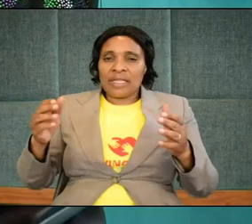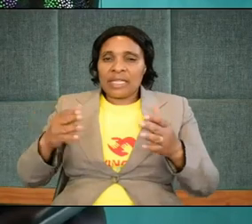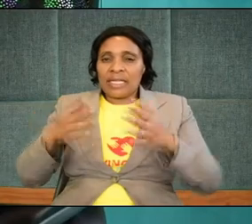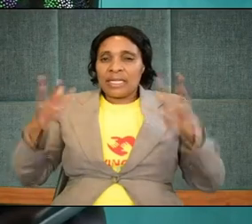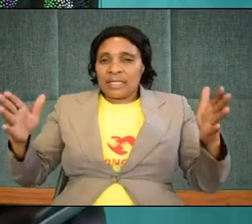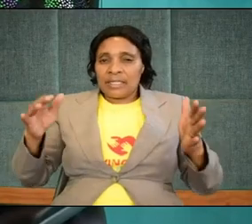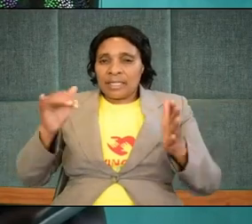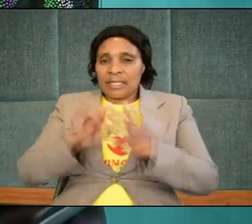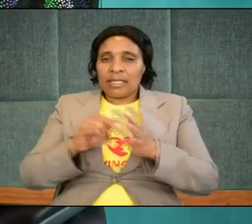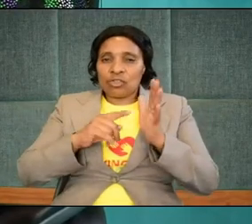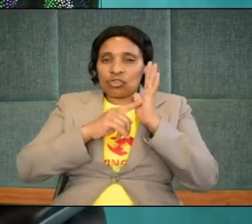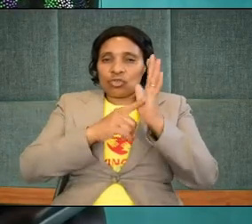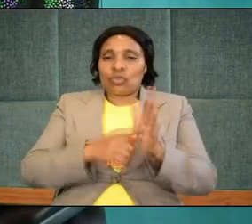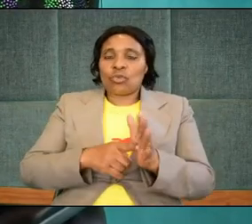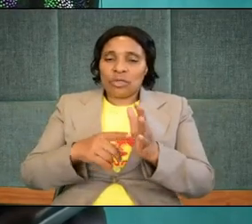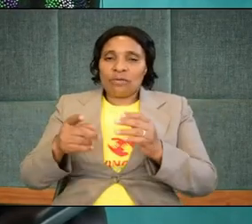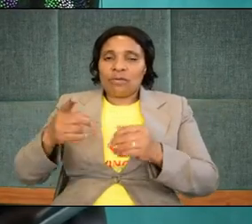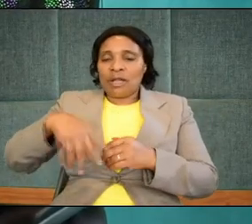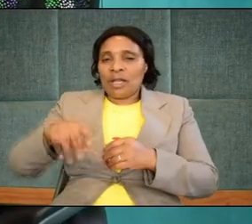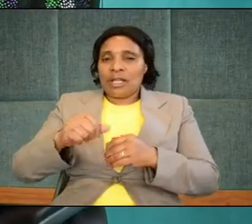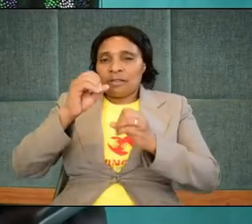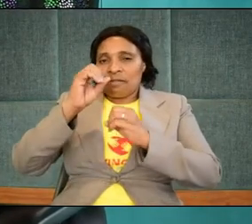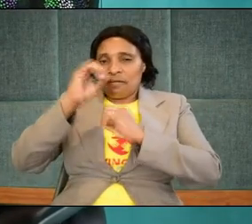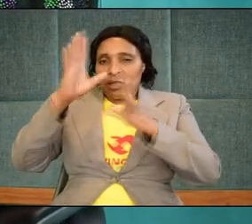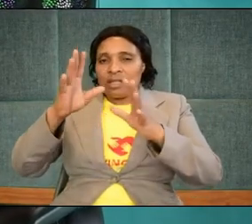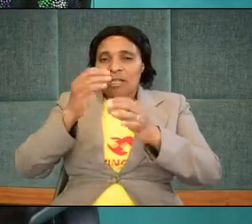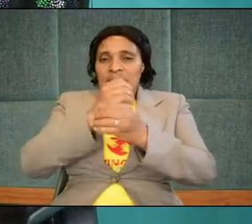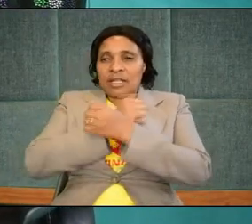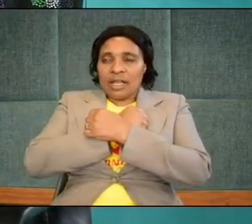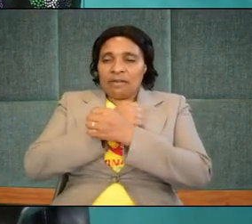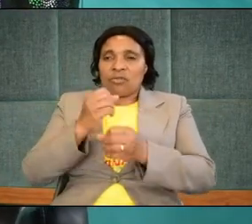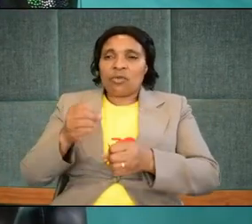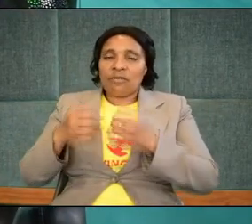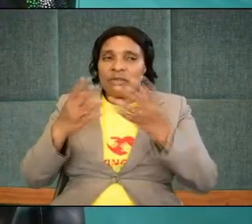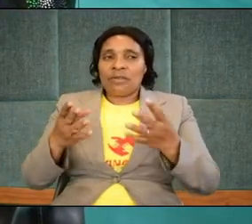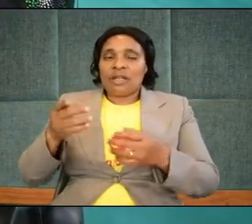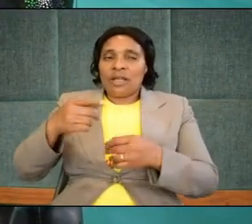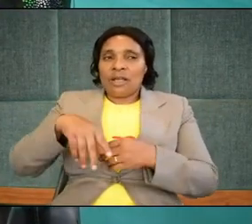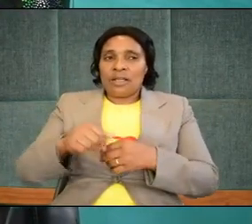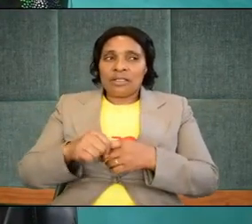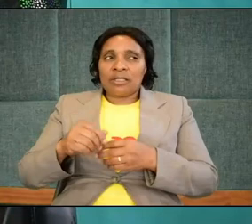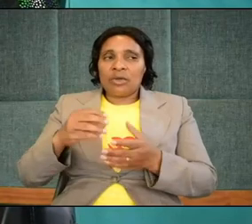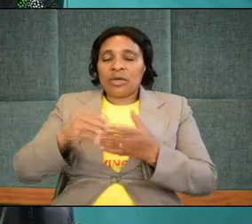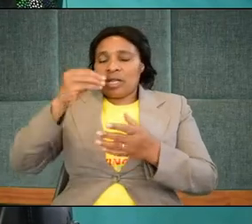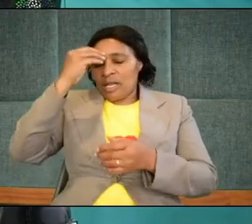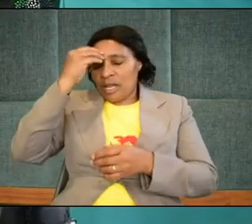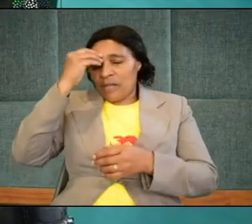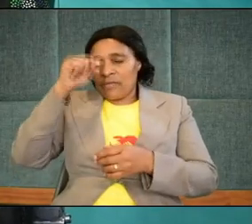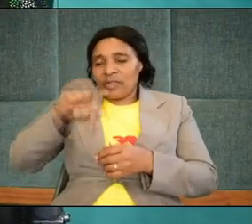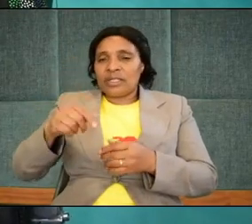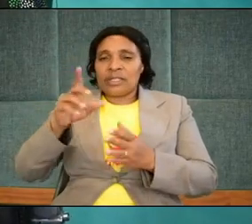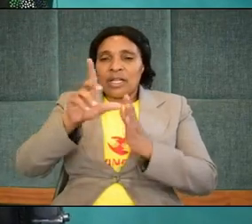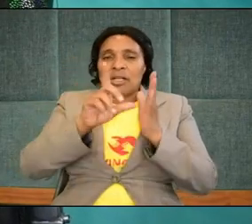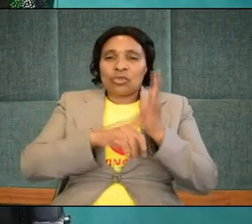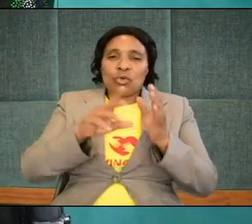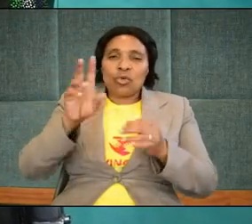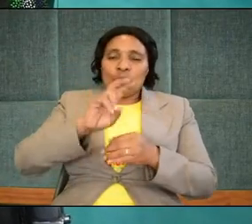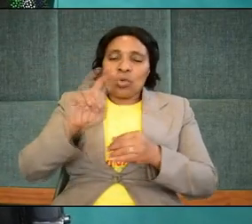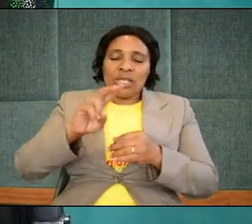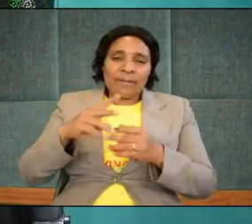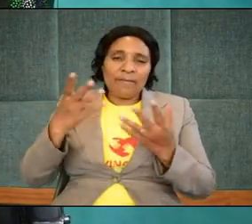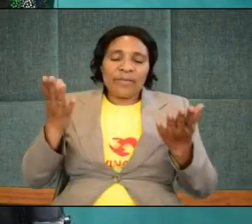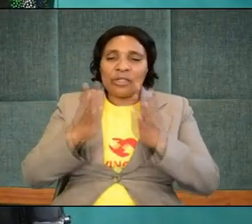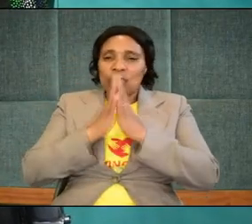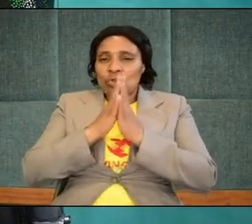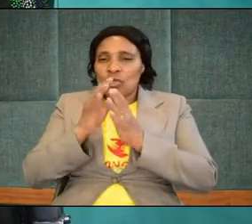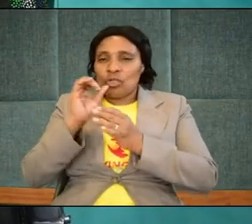greatness that you have showed upon us, O mighty Father, and the love that you have bestowed upon us. As we launch into this lesson, looking into the narrative of